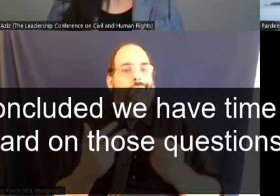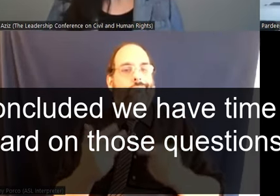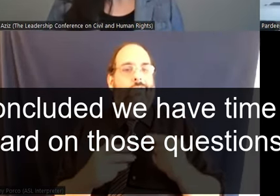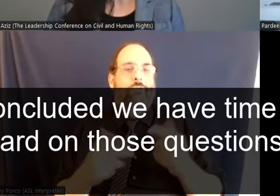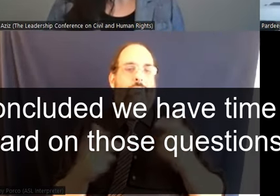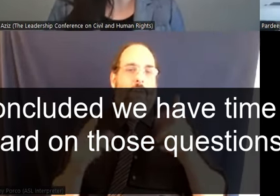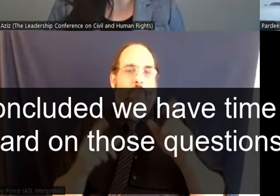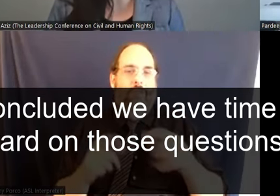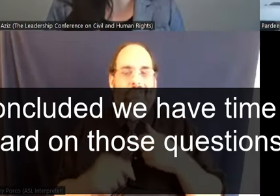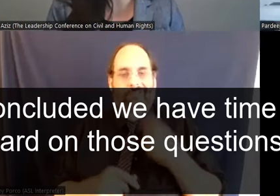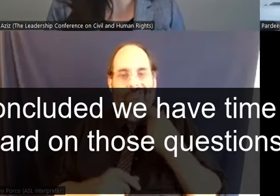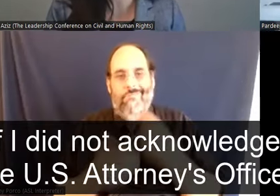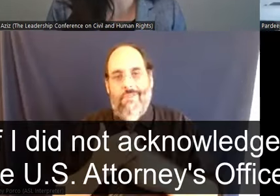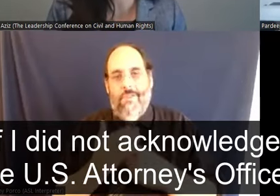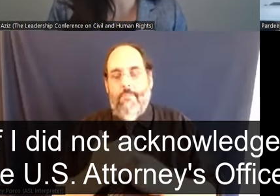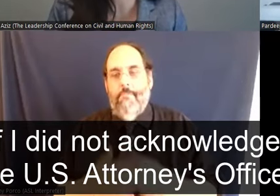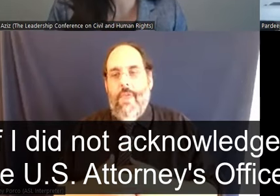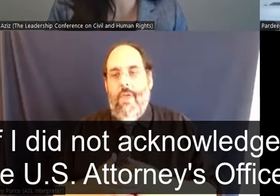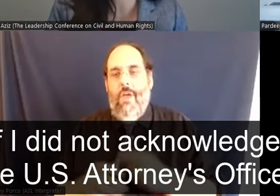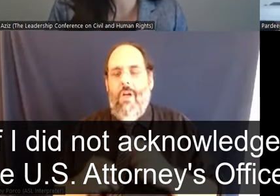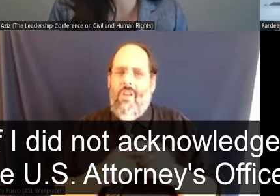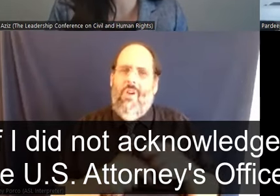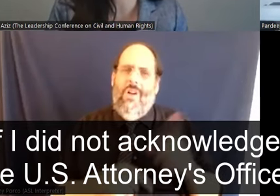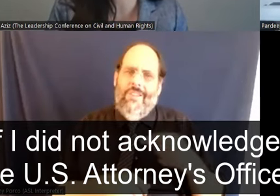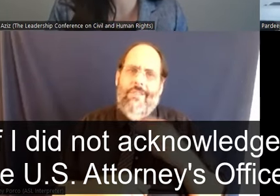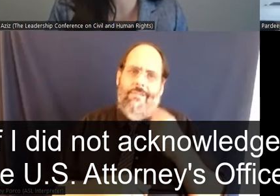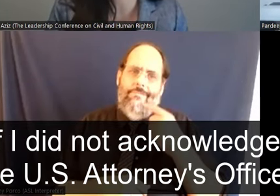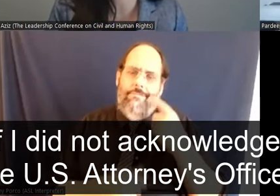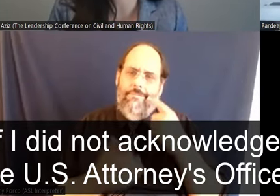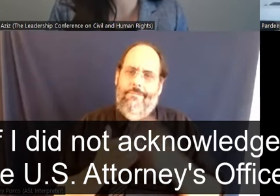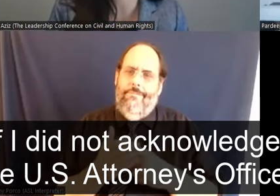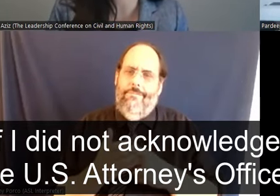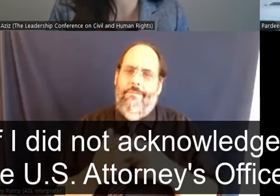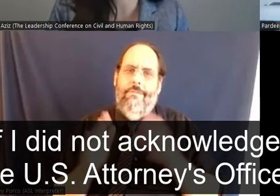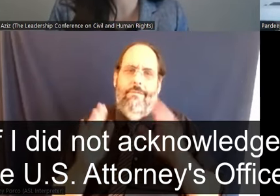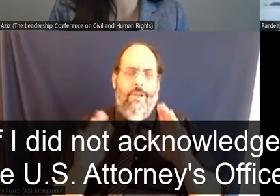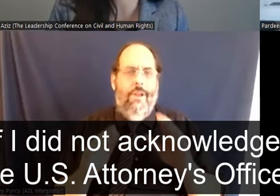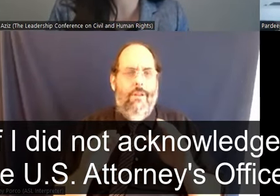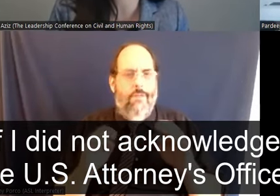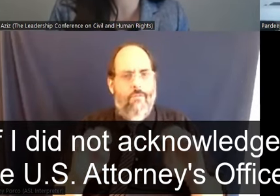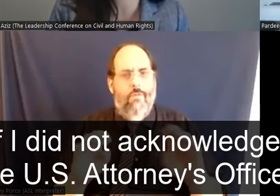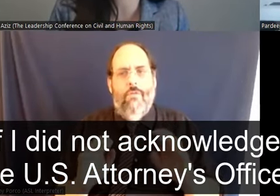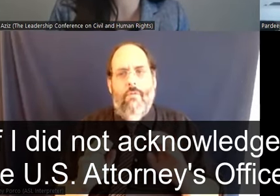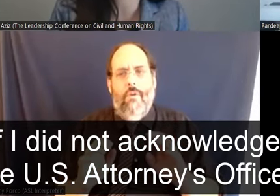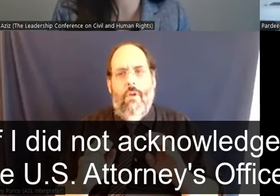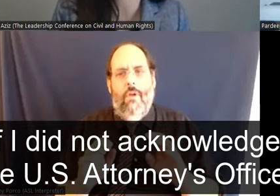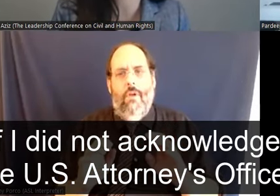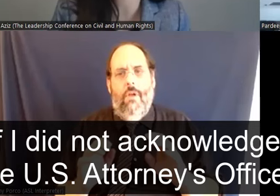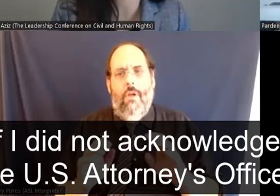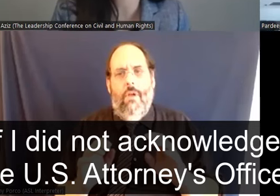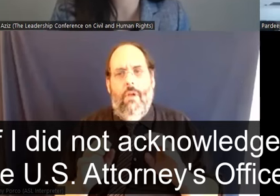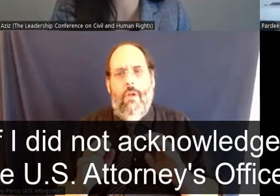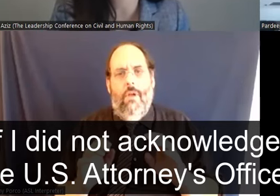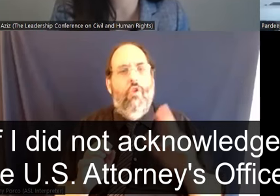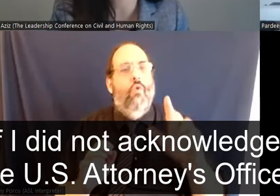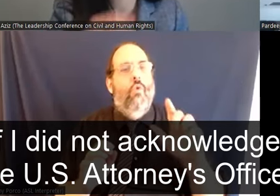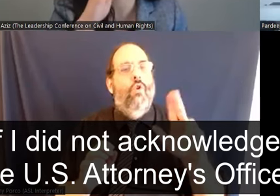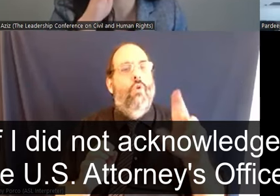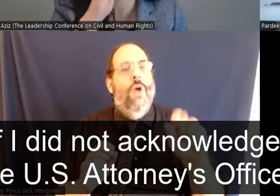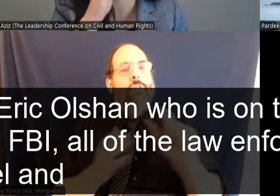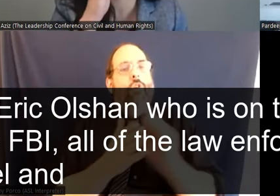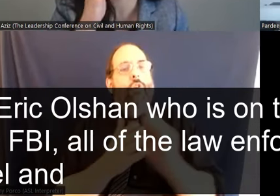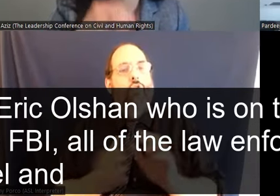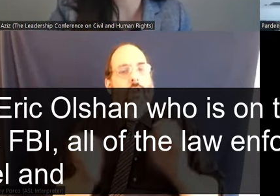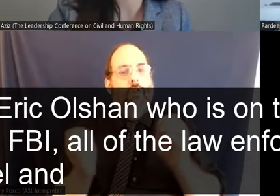questions. And I'd also be remiss if I did not acknowledge the incredible efforts of U.S. Attorney's